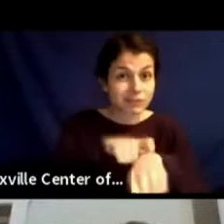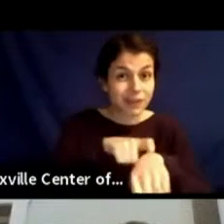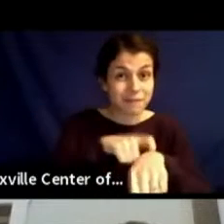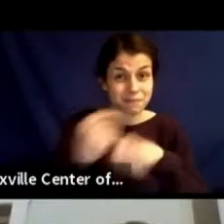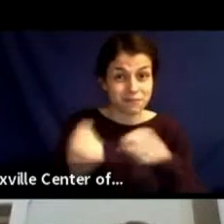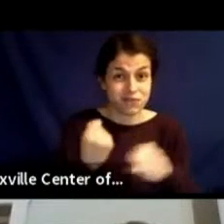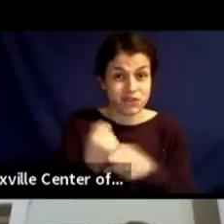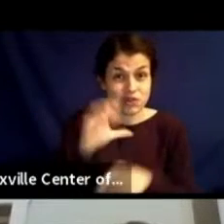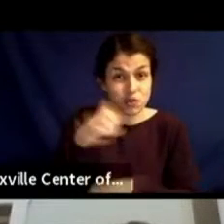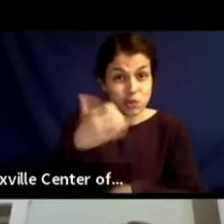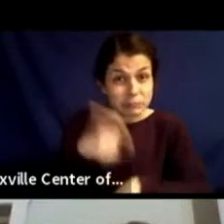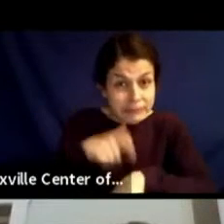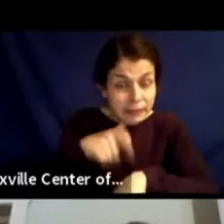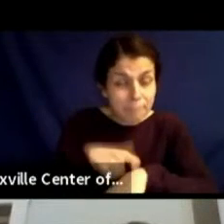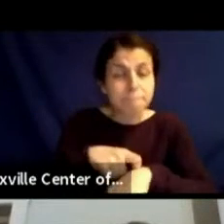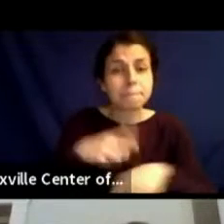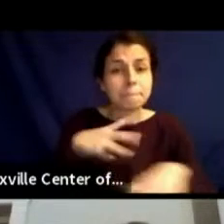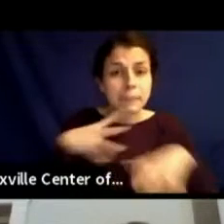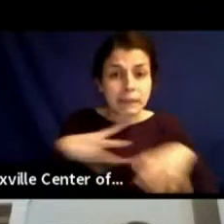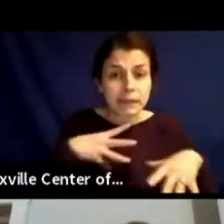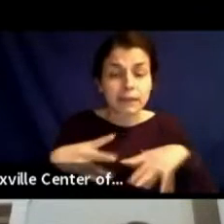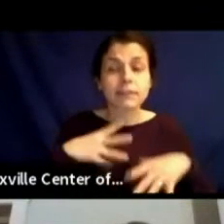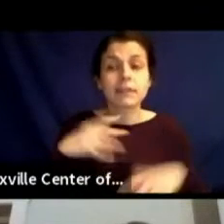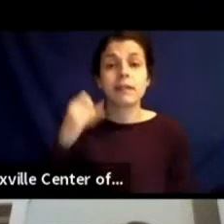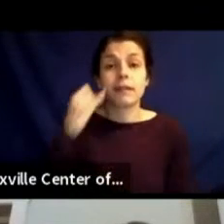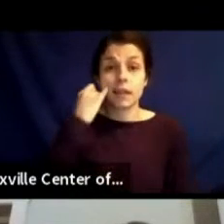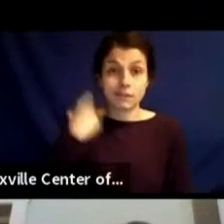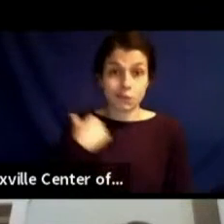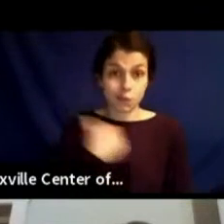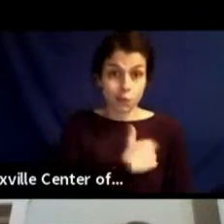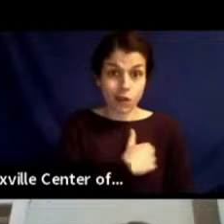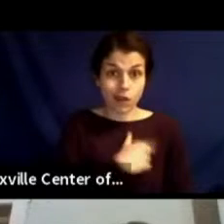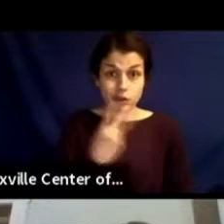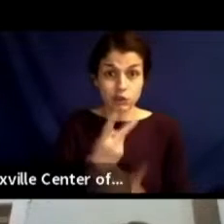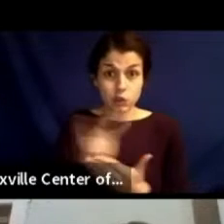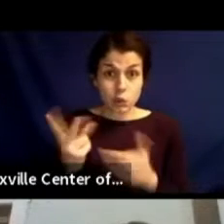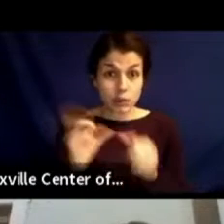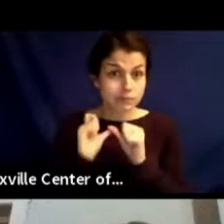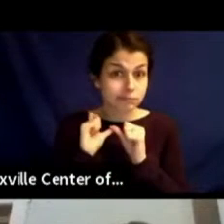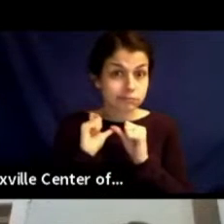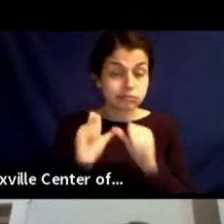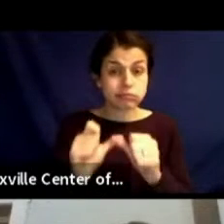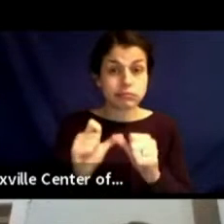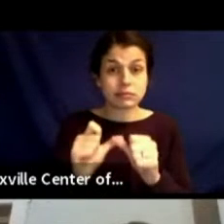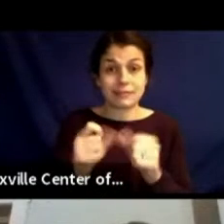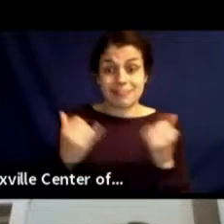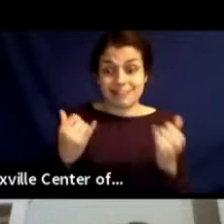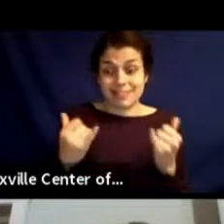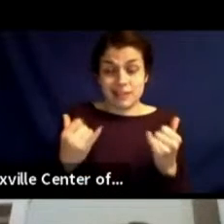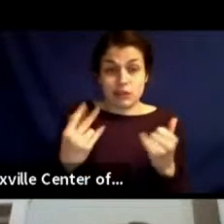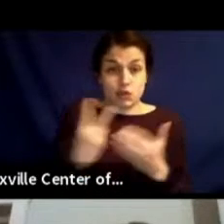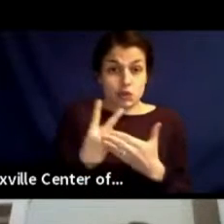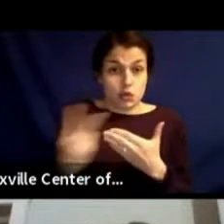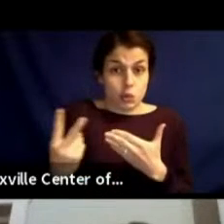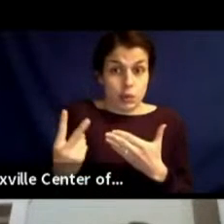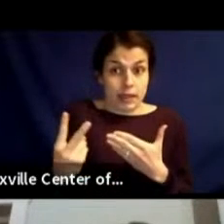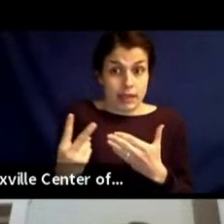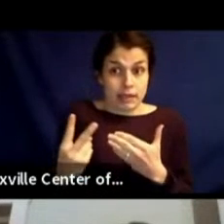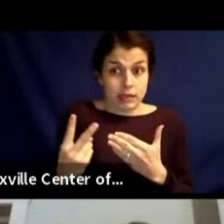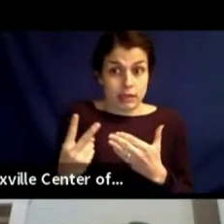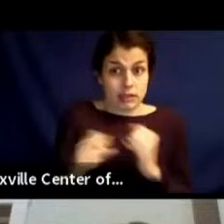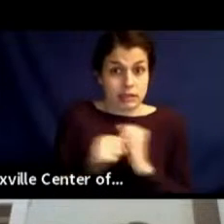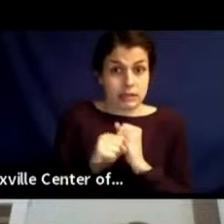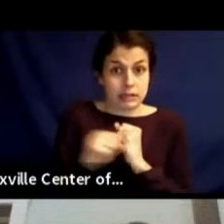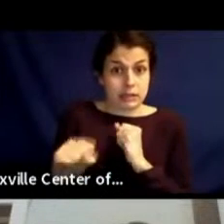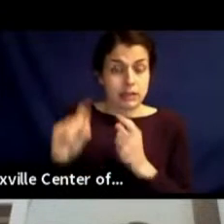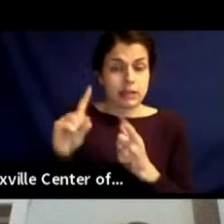our community. If we were going to continue it for a 2-week period, this 2 weeks we're talking about, that we would extend it to 11